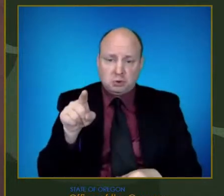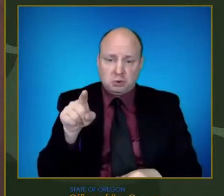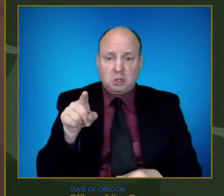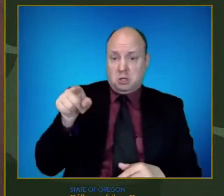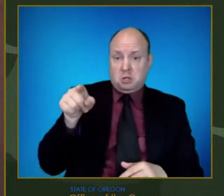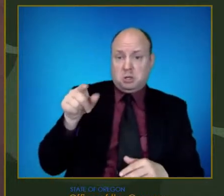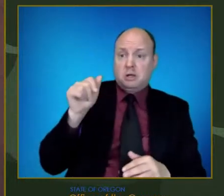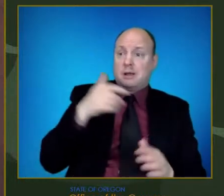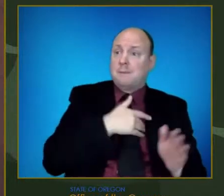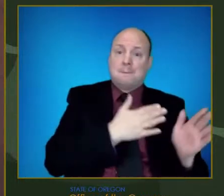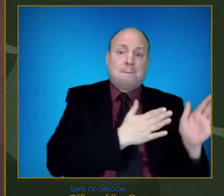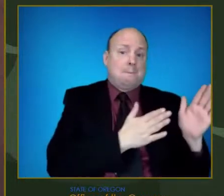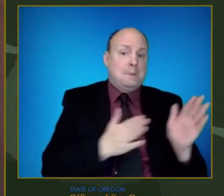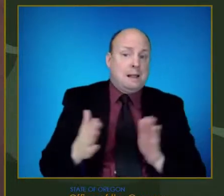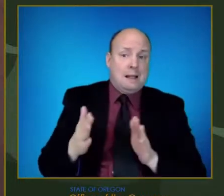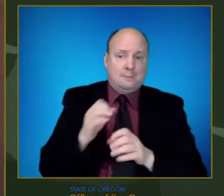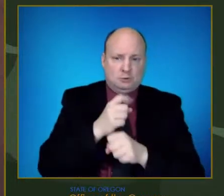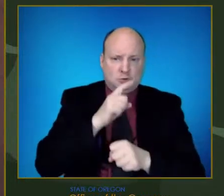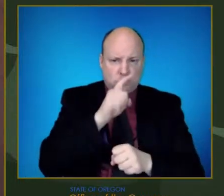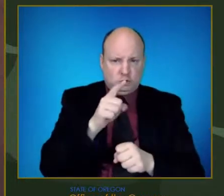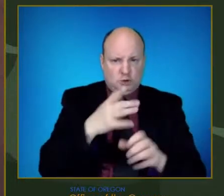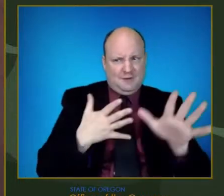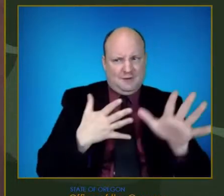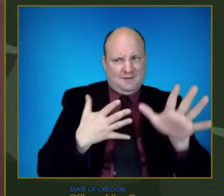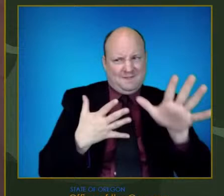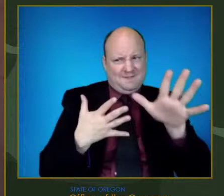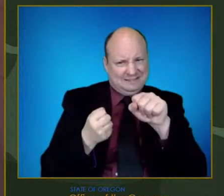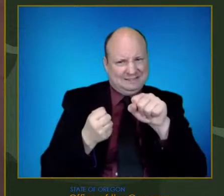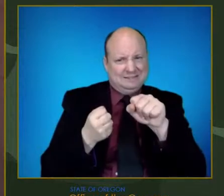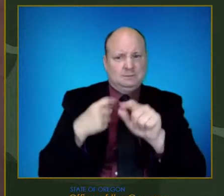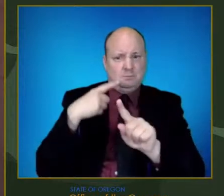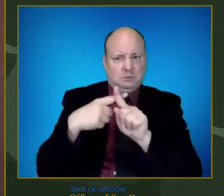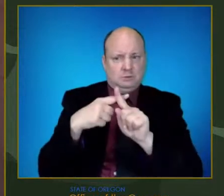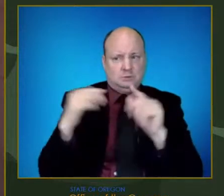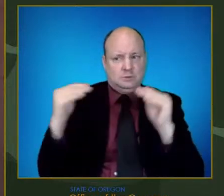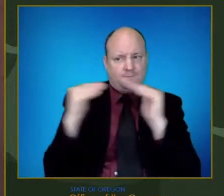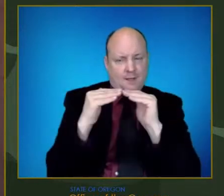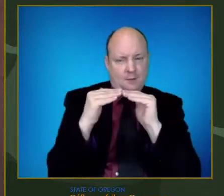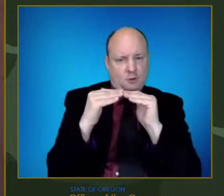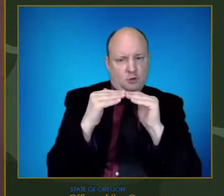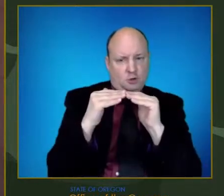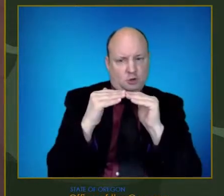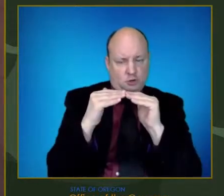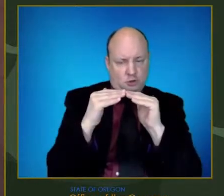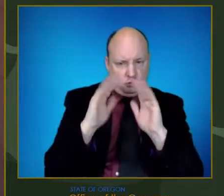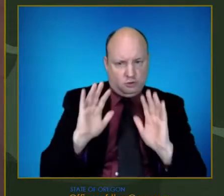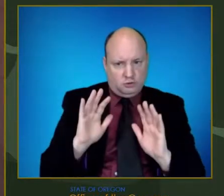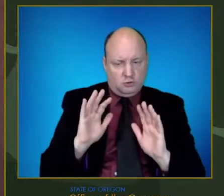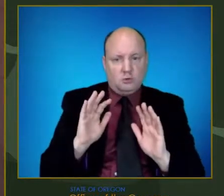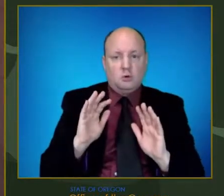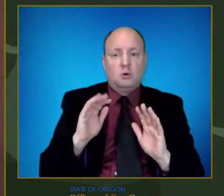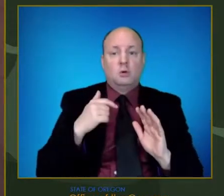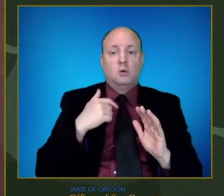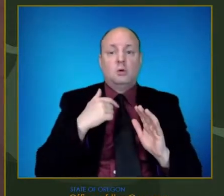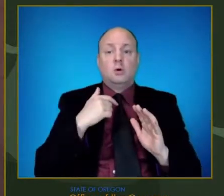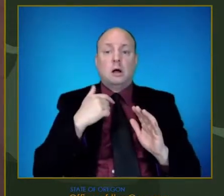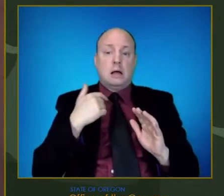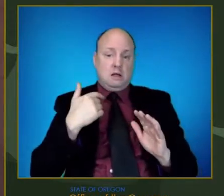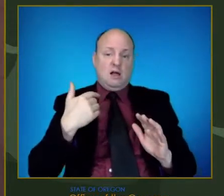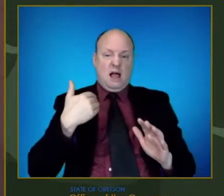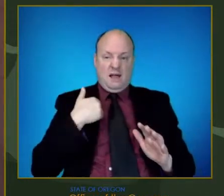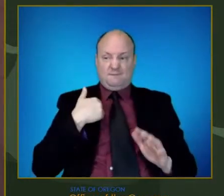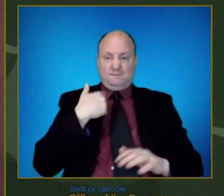doing this fast, but that we're doing this fairly. And we're relying on the work of the Vaccine Advisory Committee to